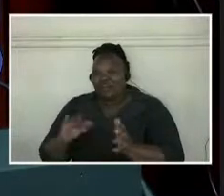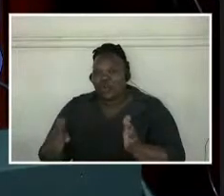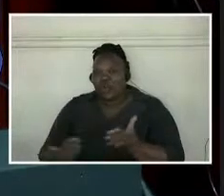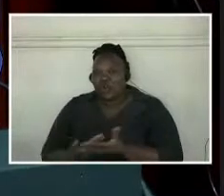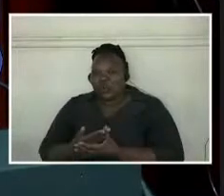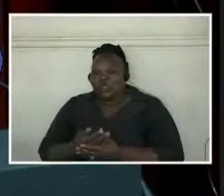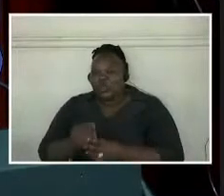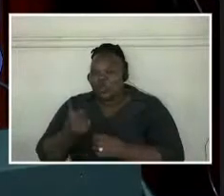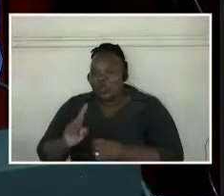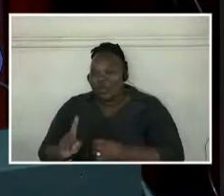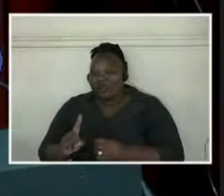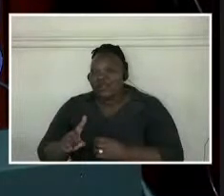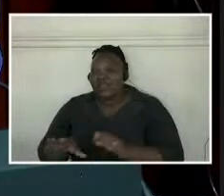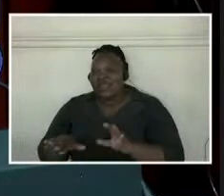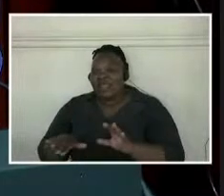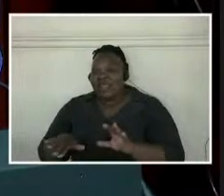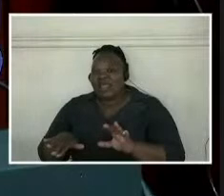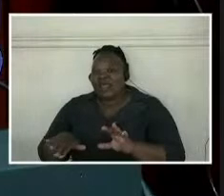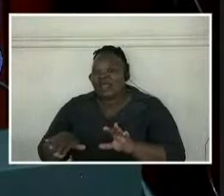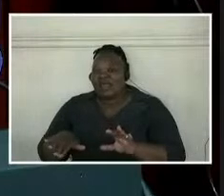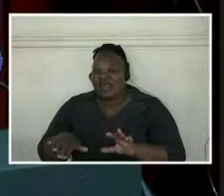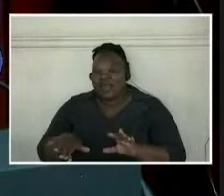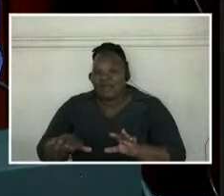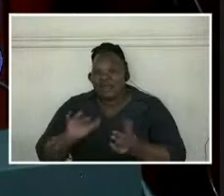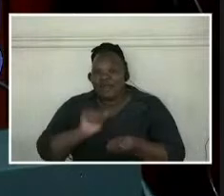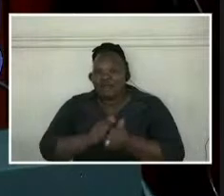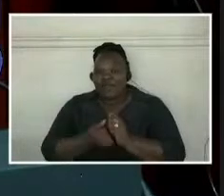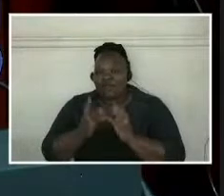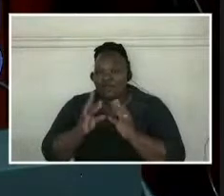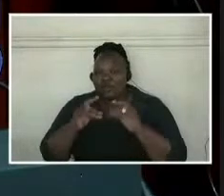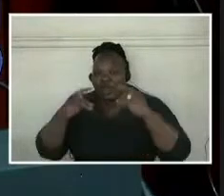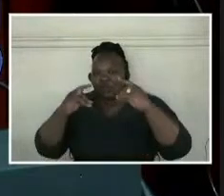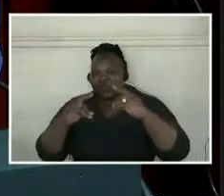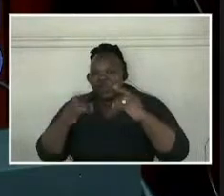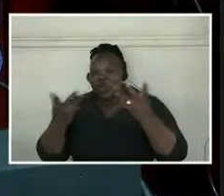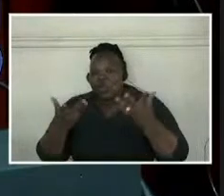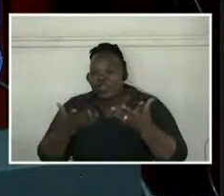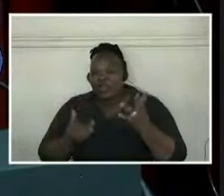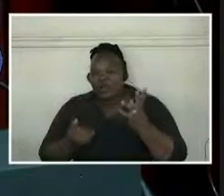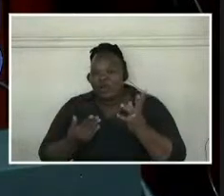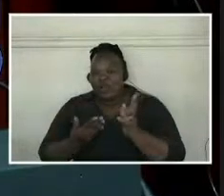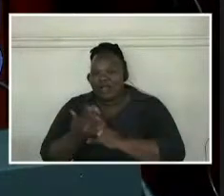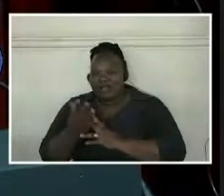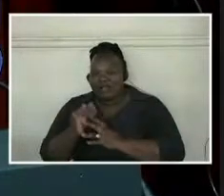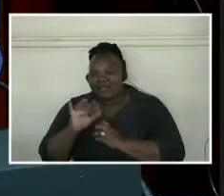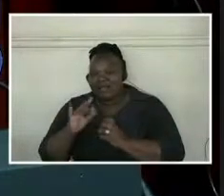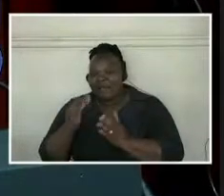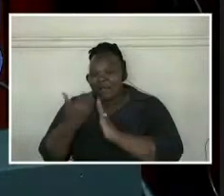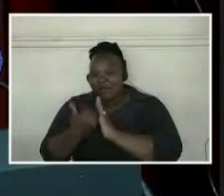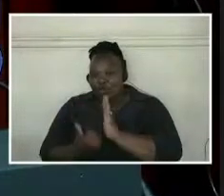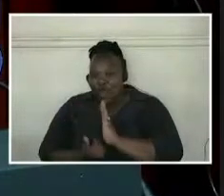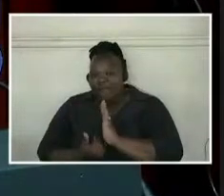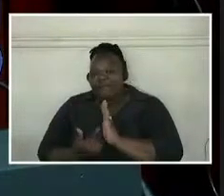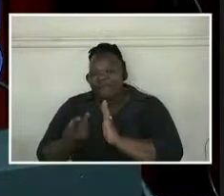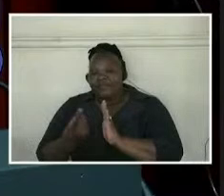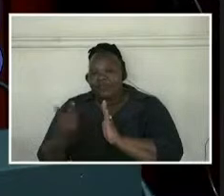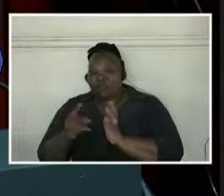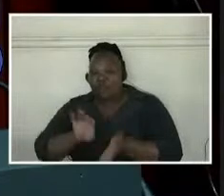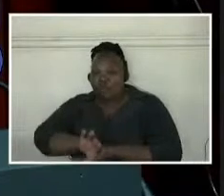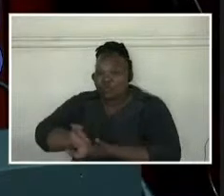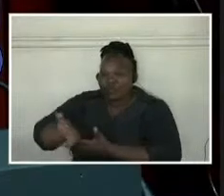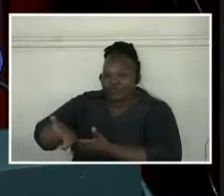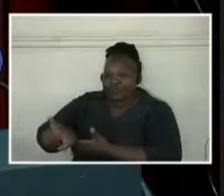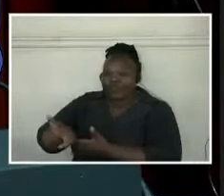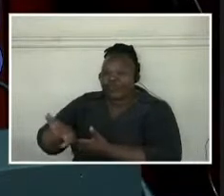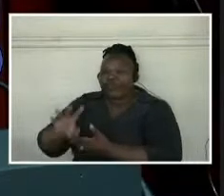availability of infrastructure for learners to assess these activities and programs as well as setting aside a